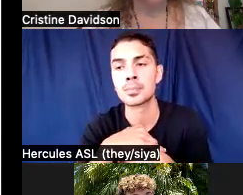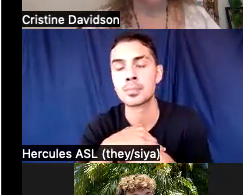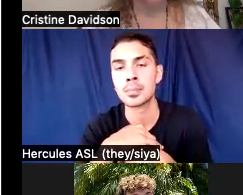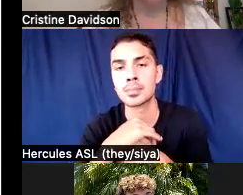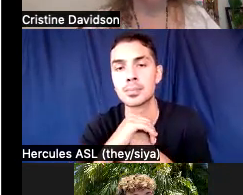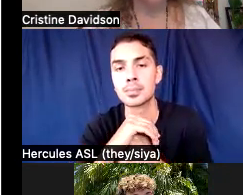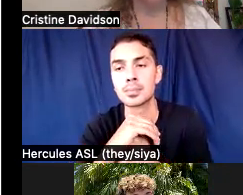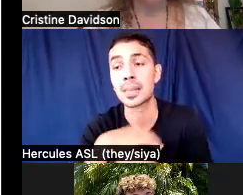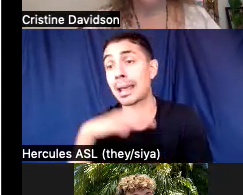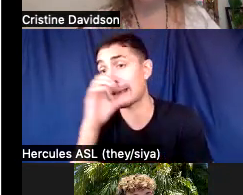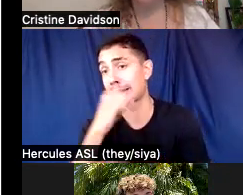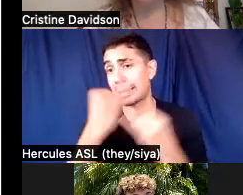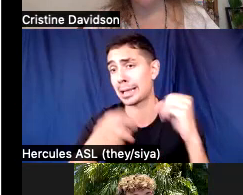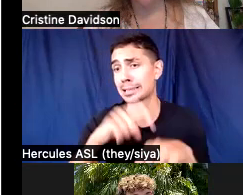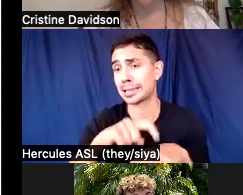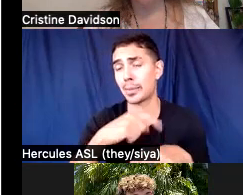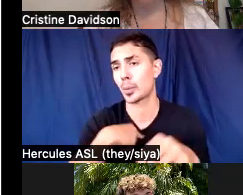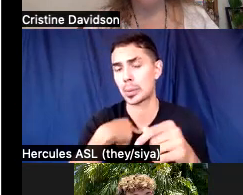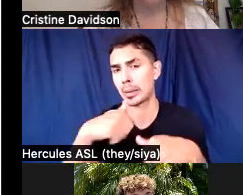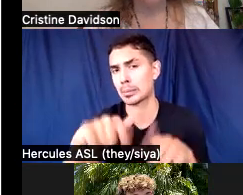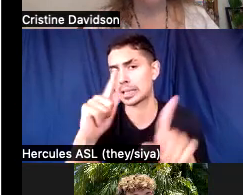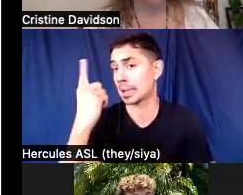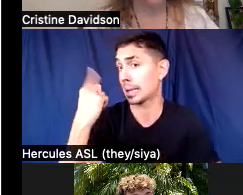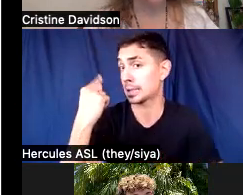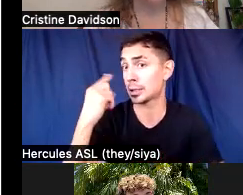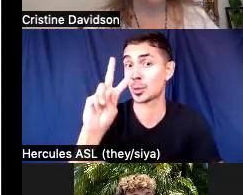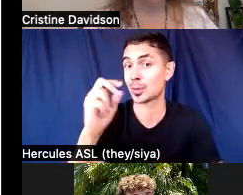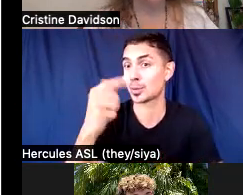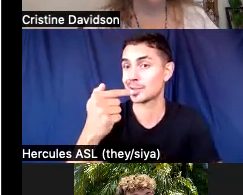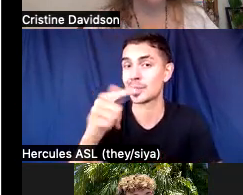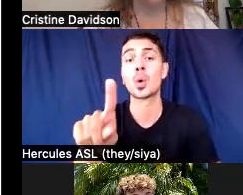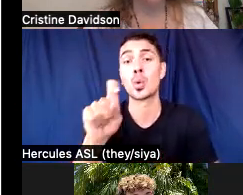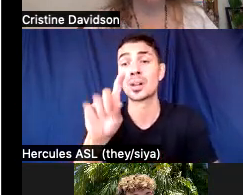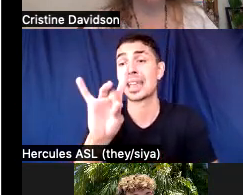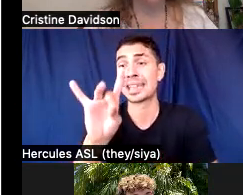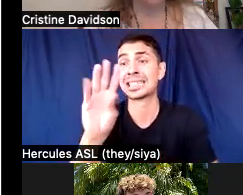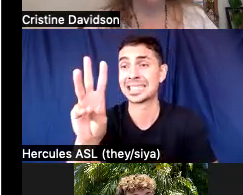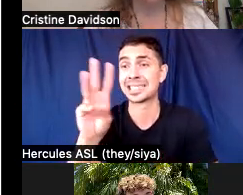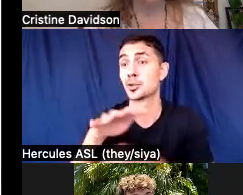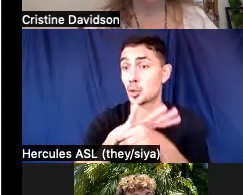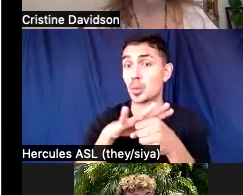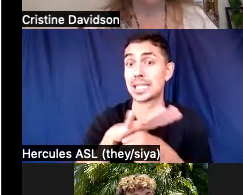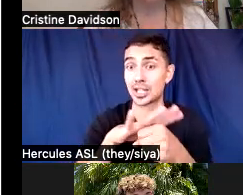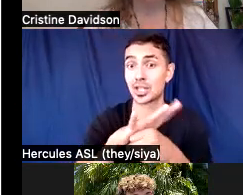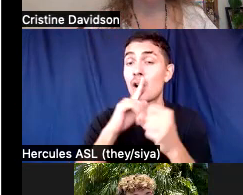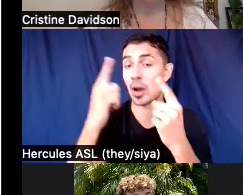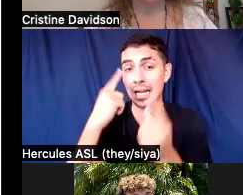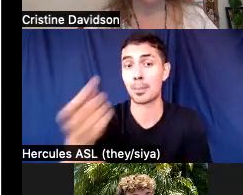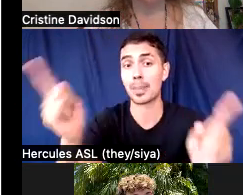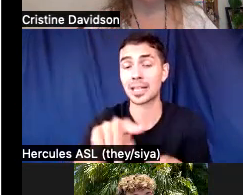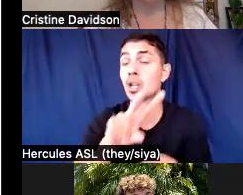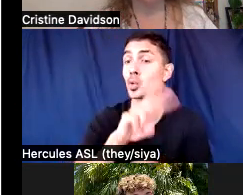And I guess the last time we updated this slide was last year. So 186 jurisdictions have complied, 22